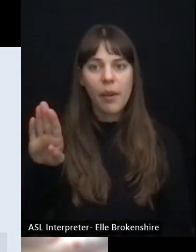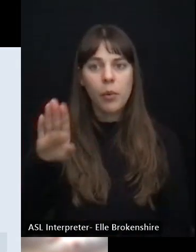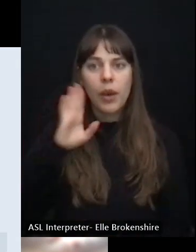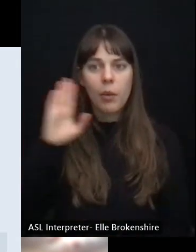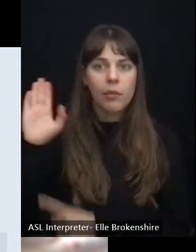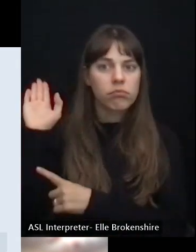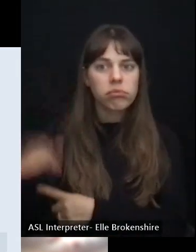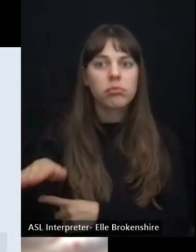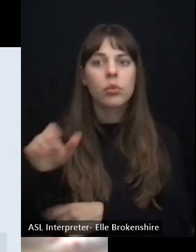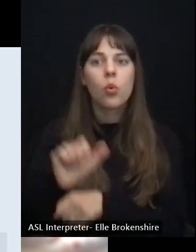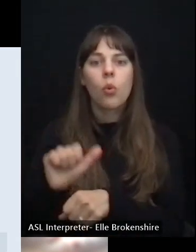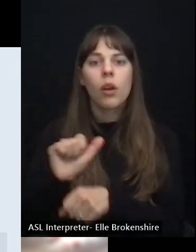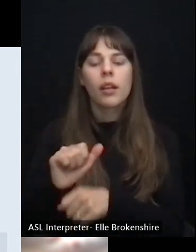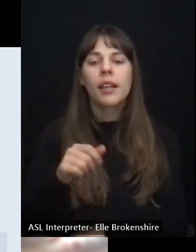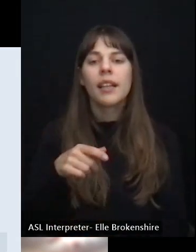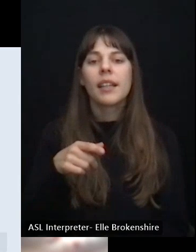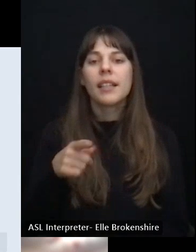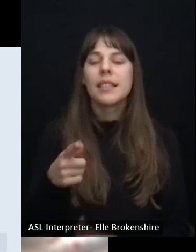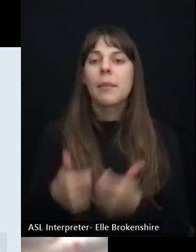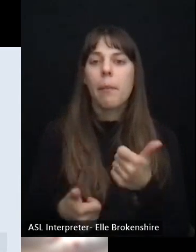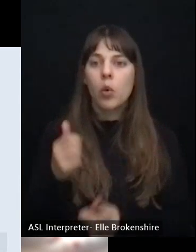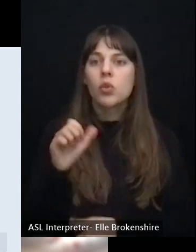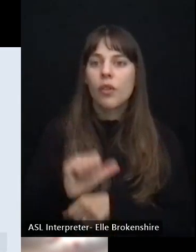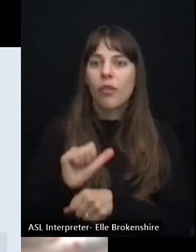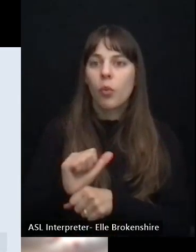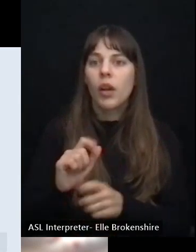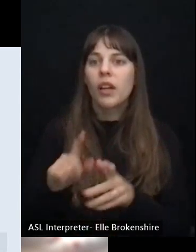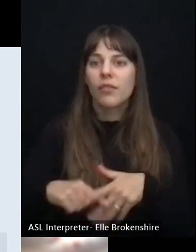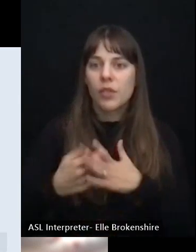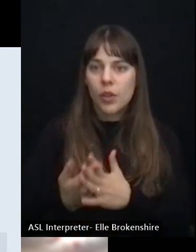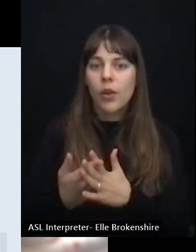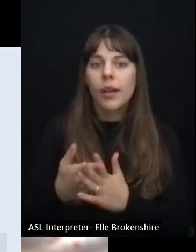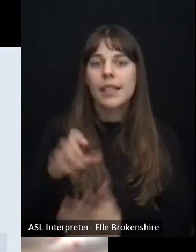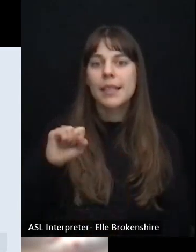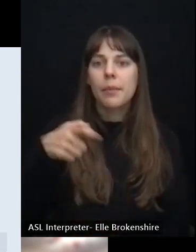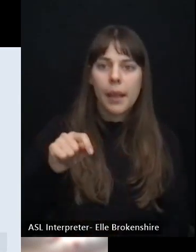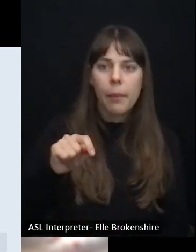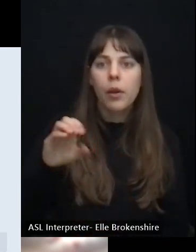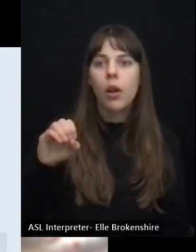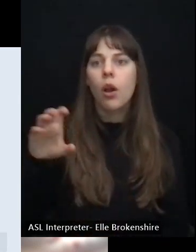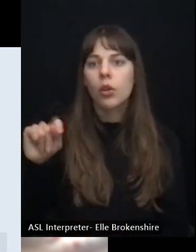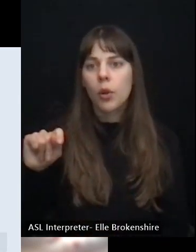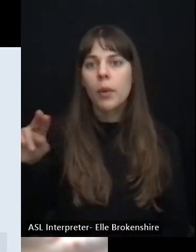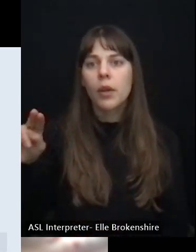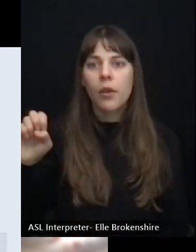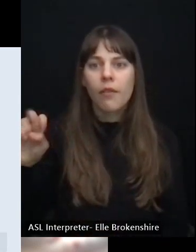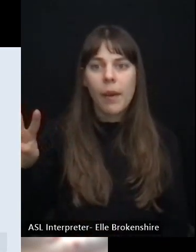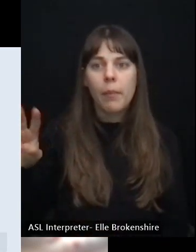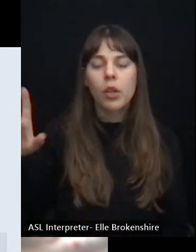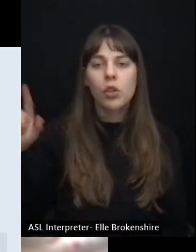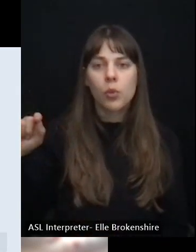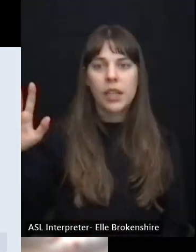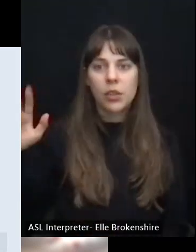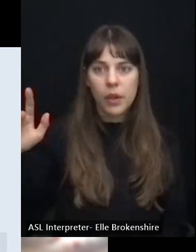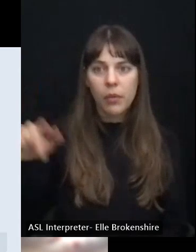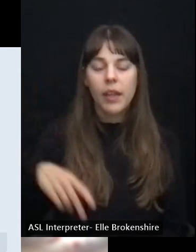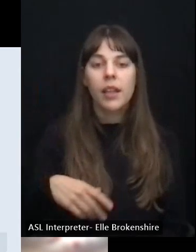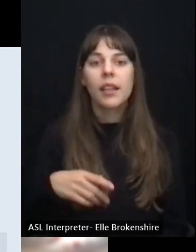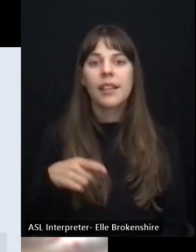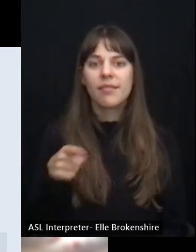work that we did during September, October, and November of 2023, and the operation will be very